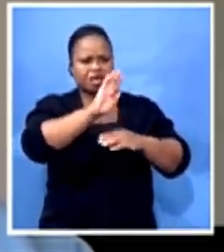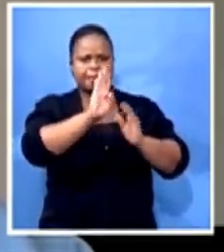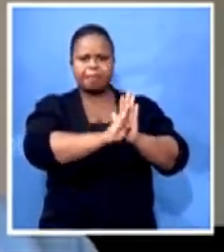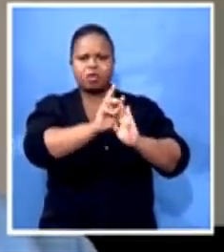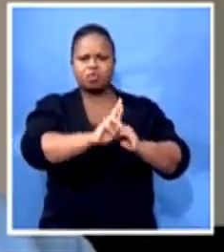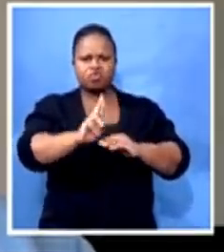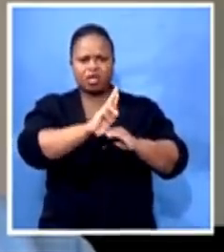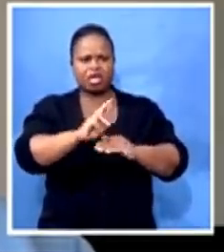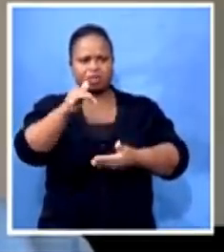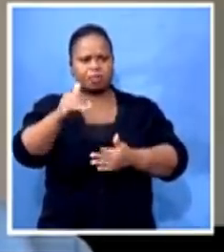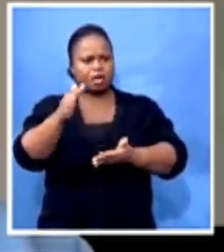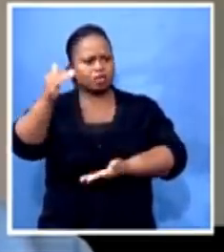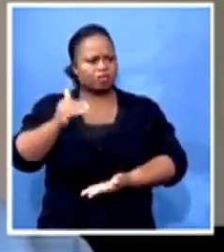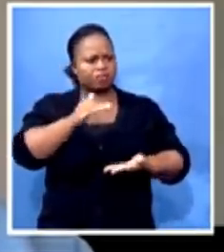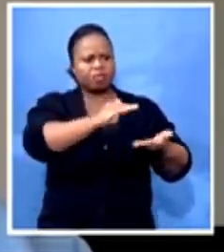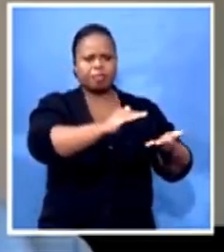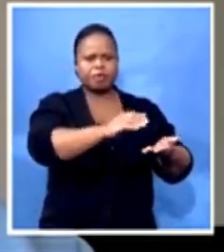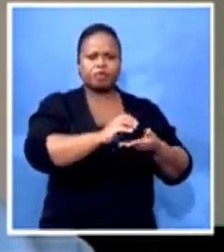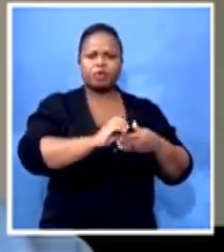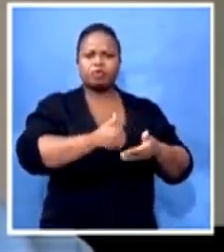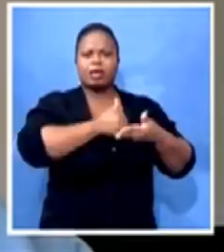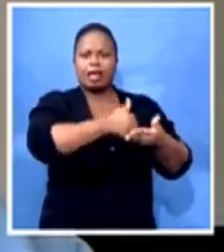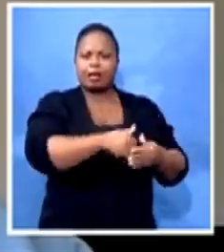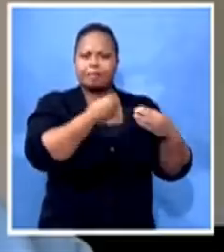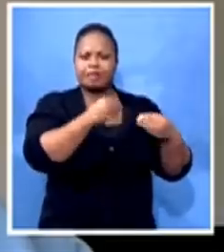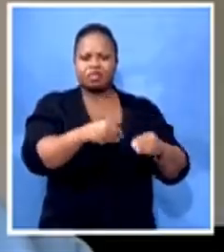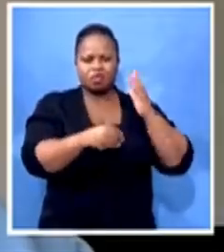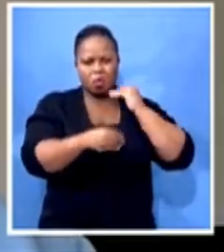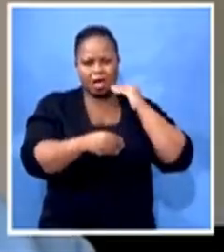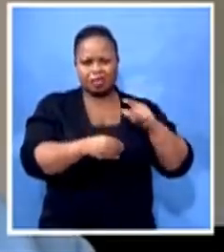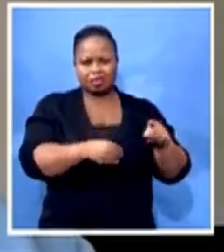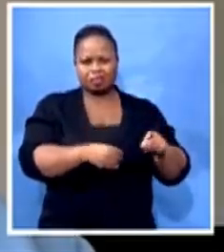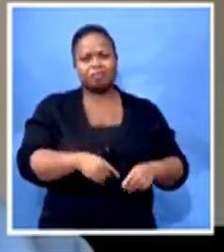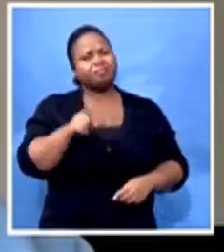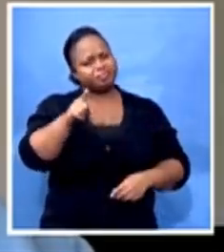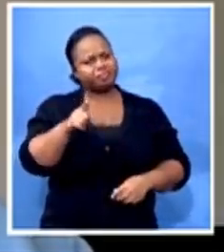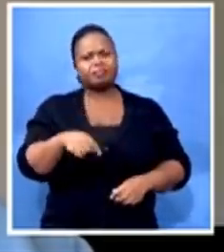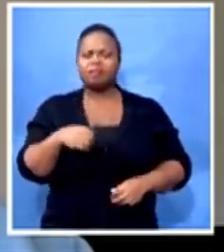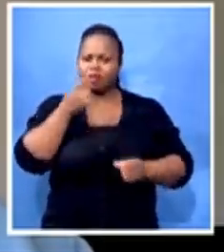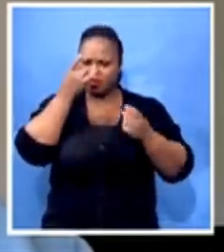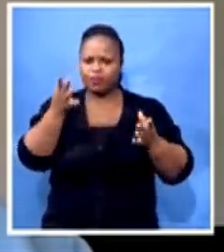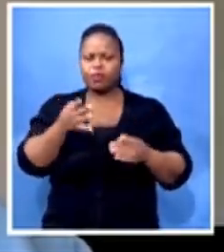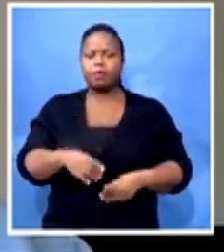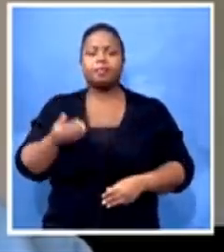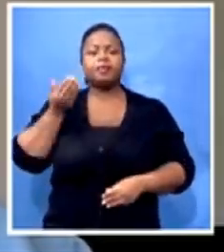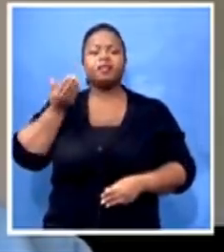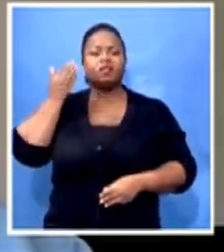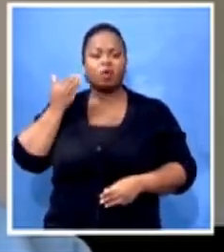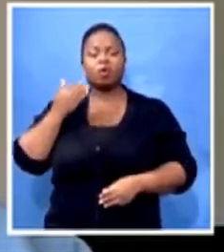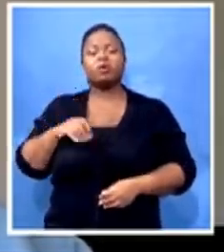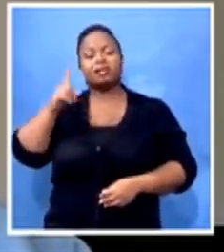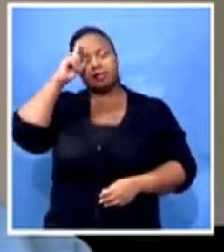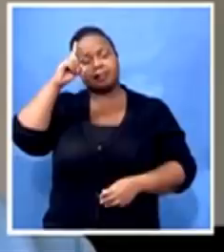out that black business needed that kind of support from the state when we came out